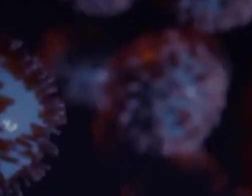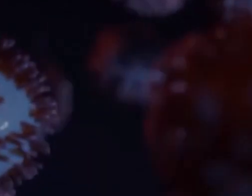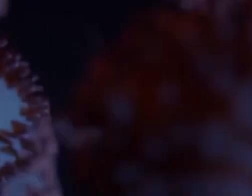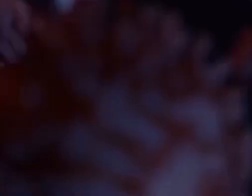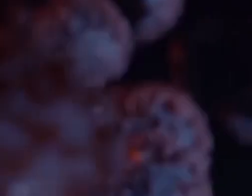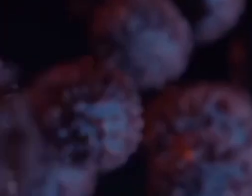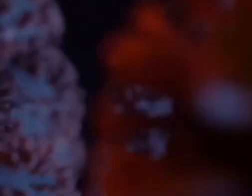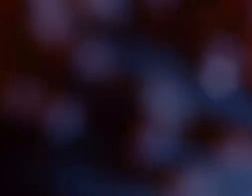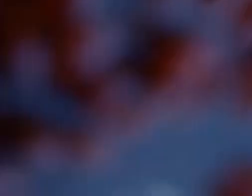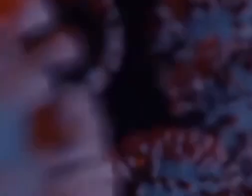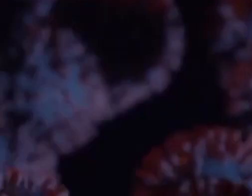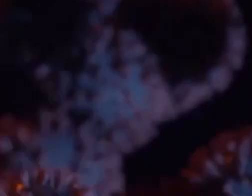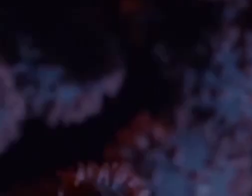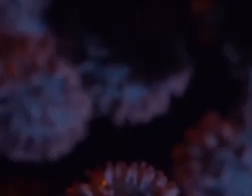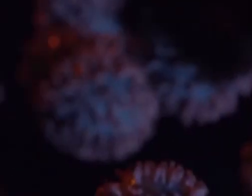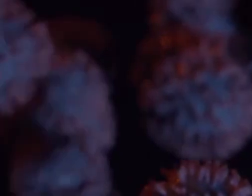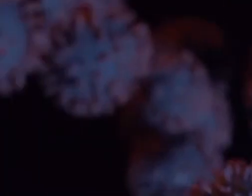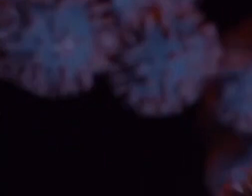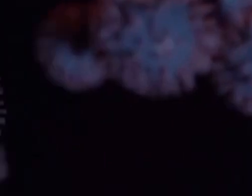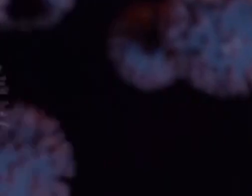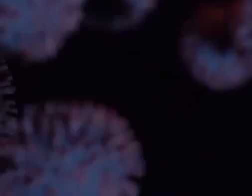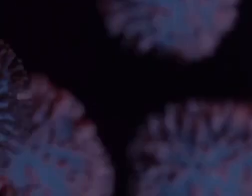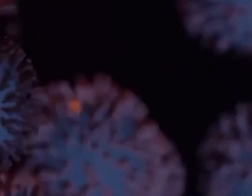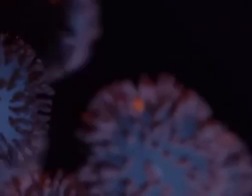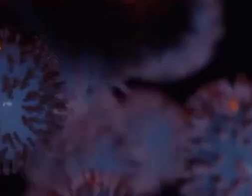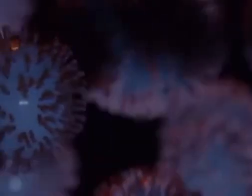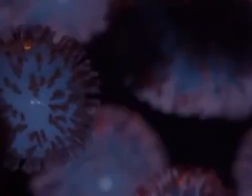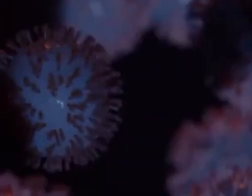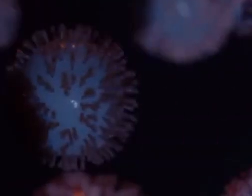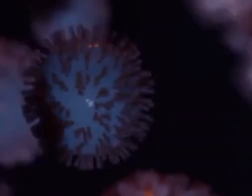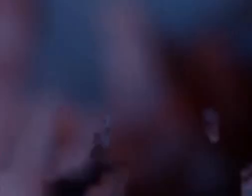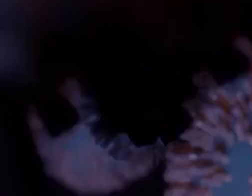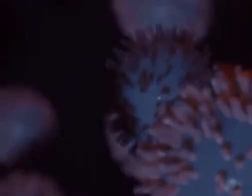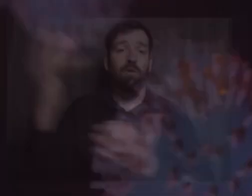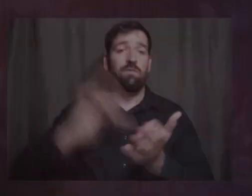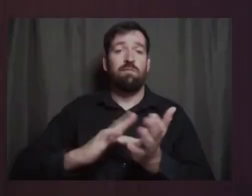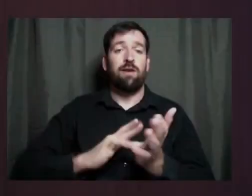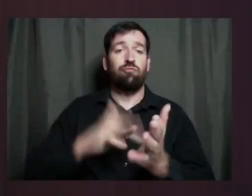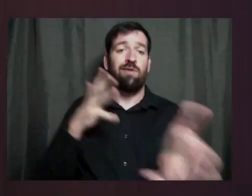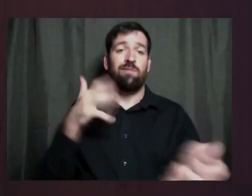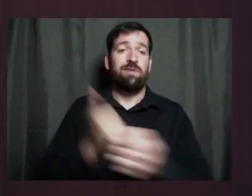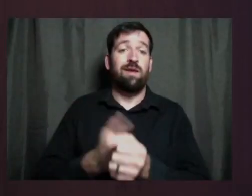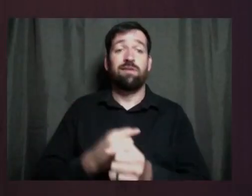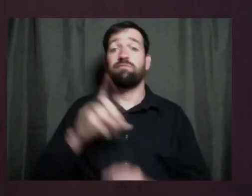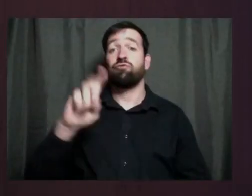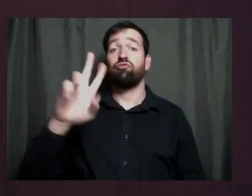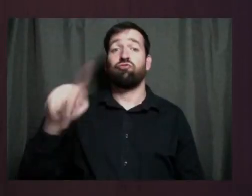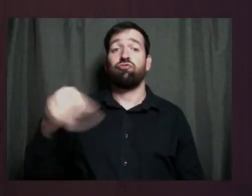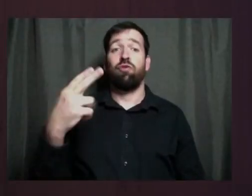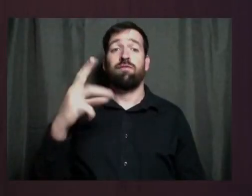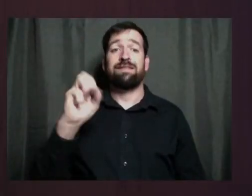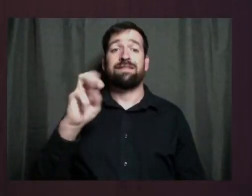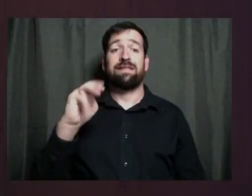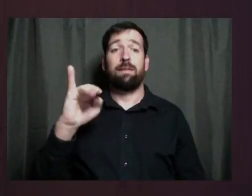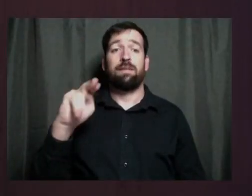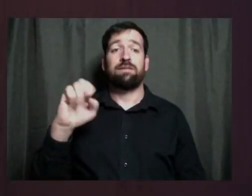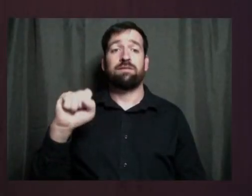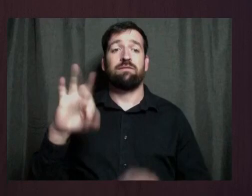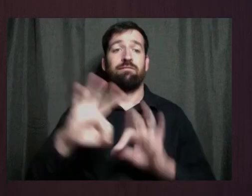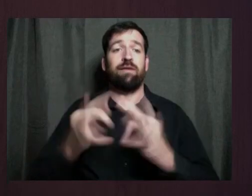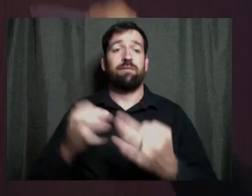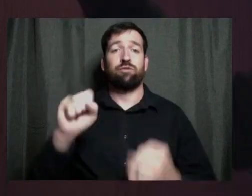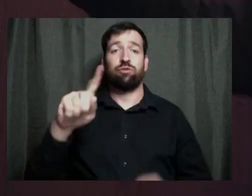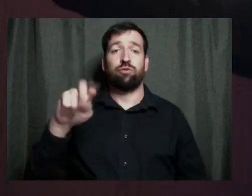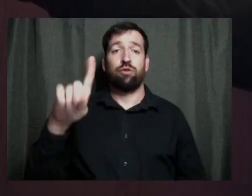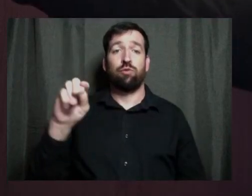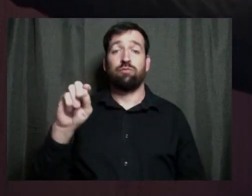Good Monday morning. It is October 11th. Welcome into the Morning Medical Update. We are live inside the Dolph Simons Family Broadcast Studio. Chief Medical Officer Dr. Steve